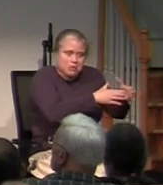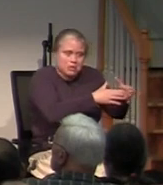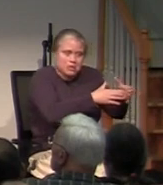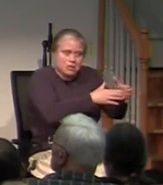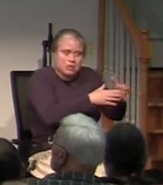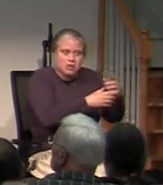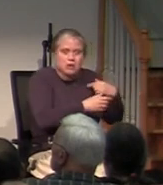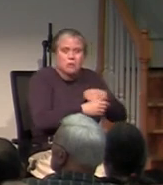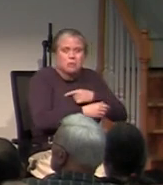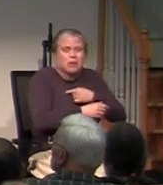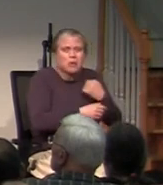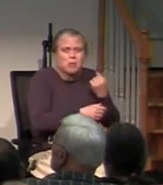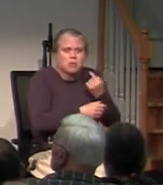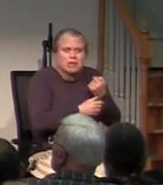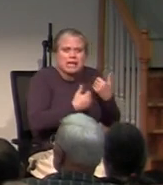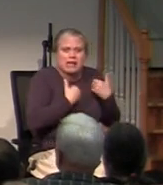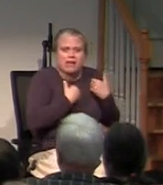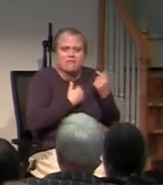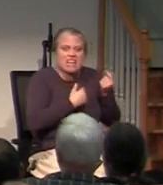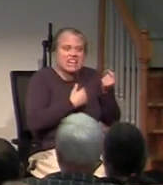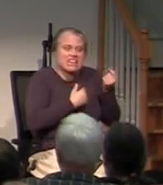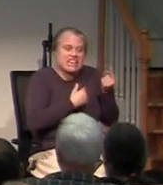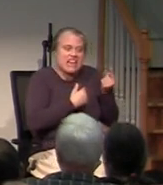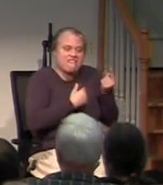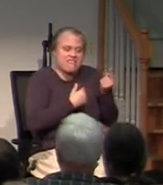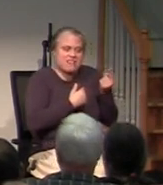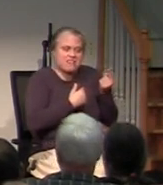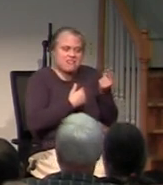We only have 11 of those